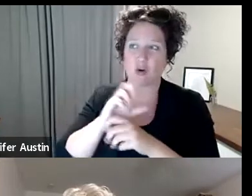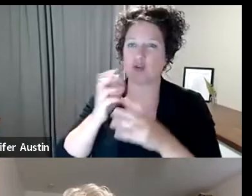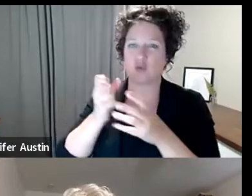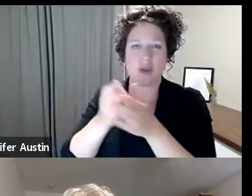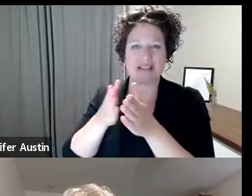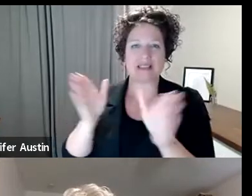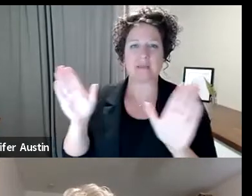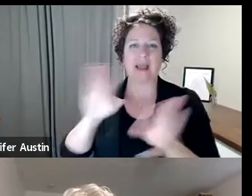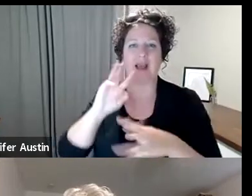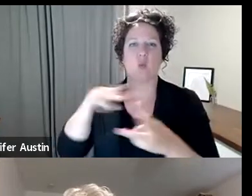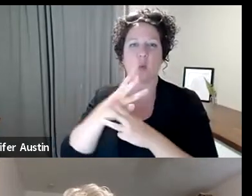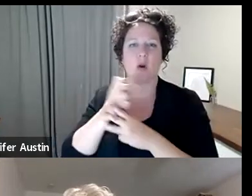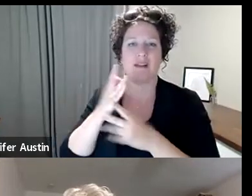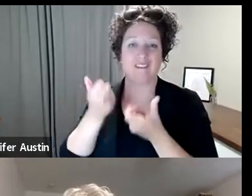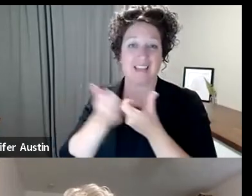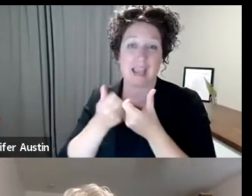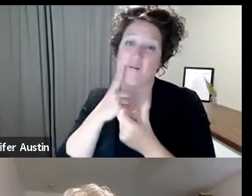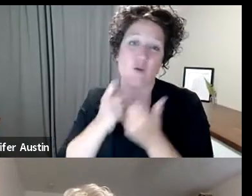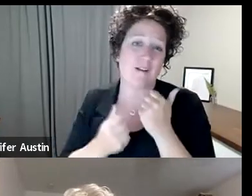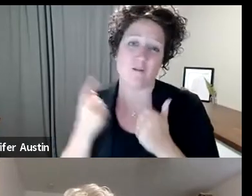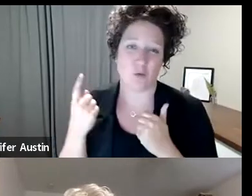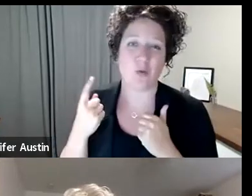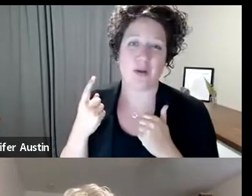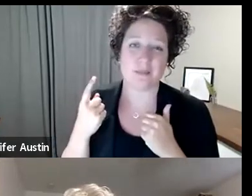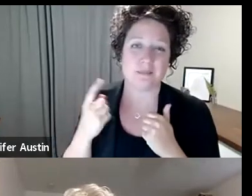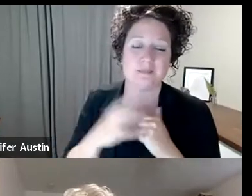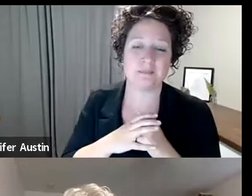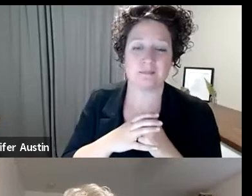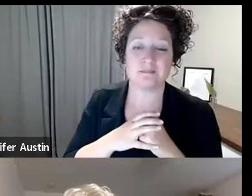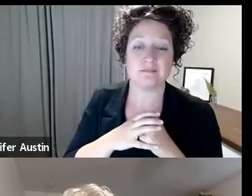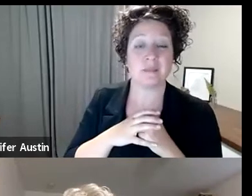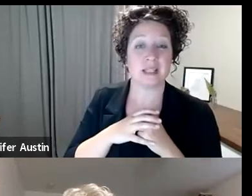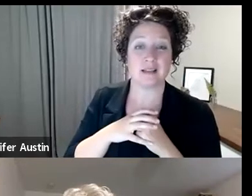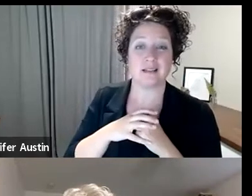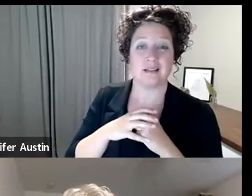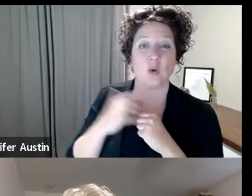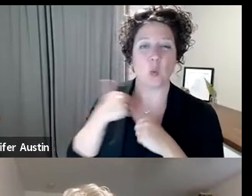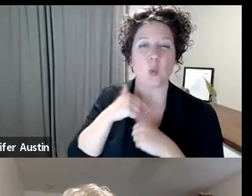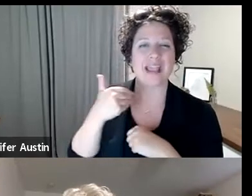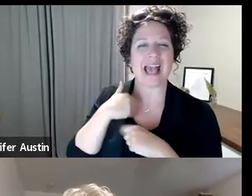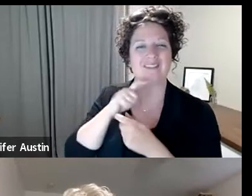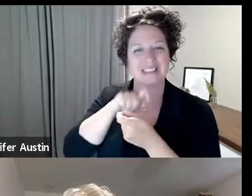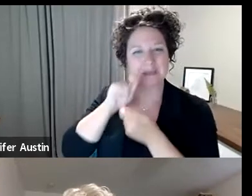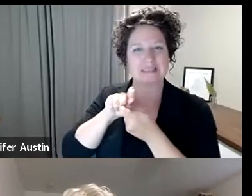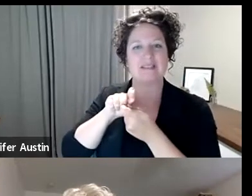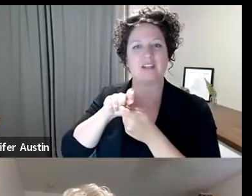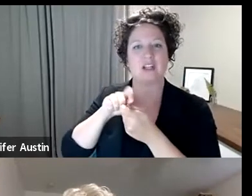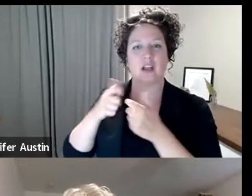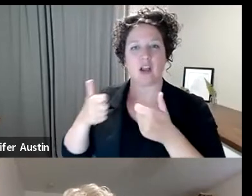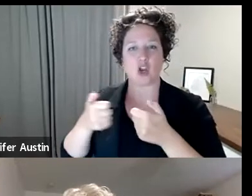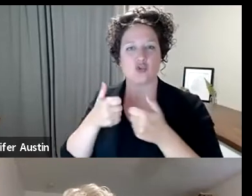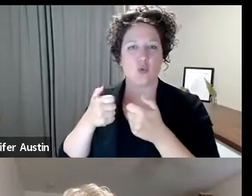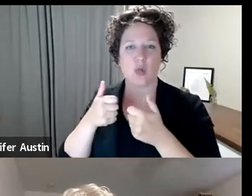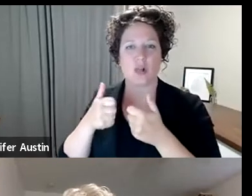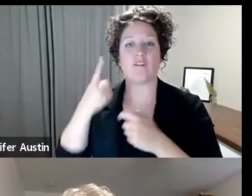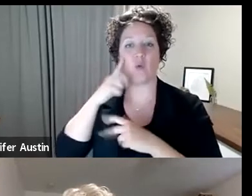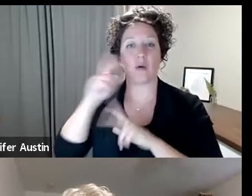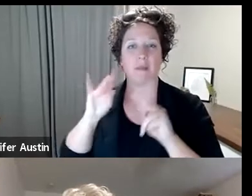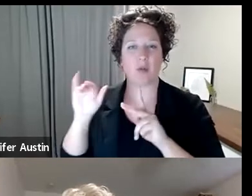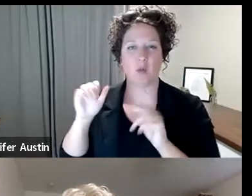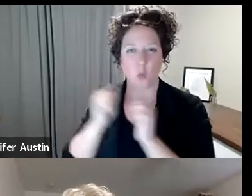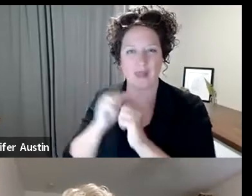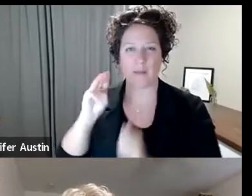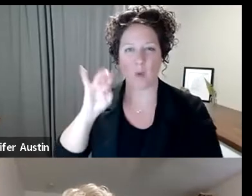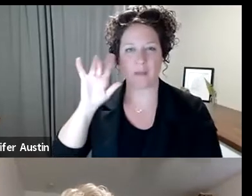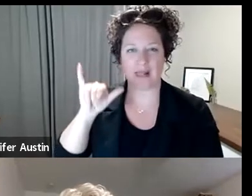world of gaming for everyone. And that includes a dedicated controller for people with mobility disabilities called